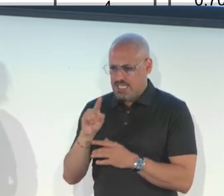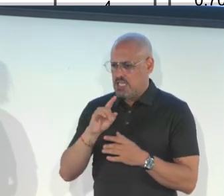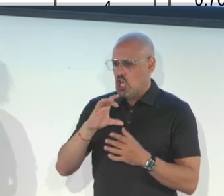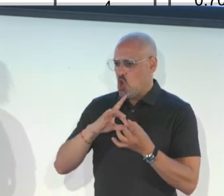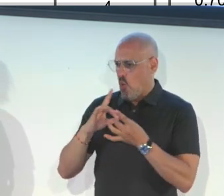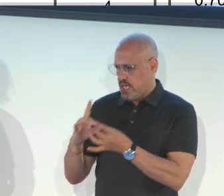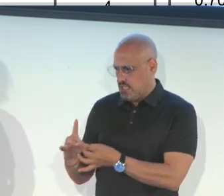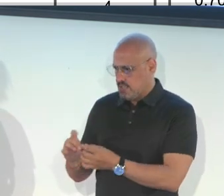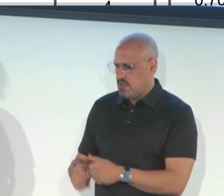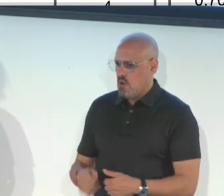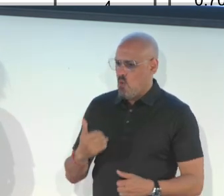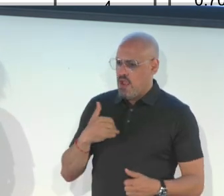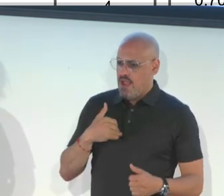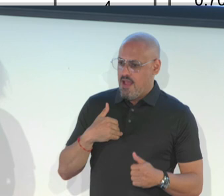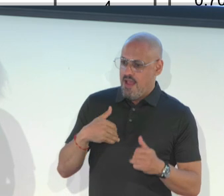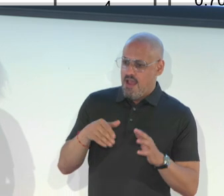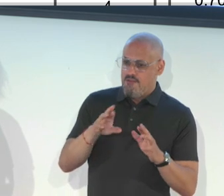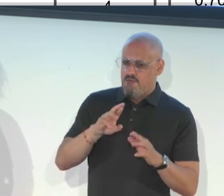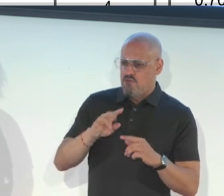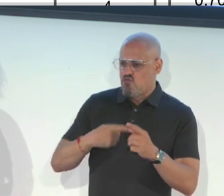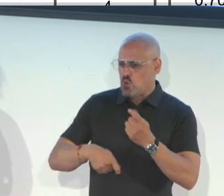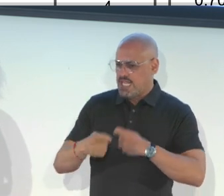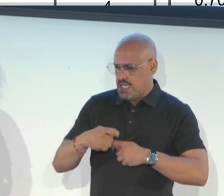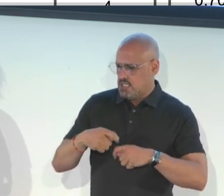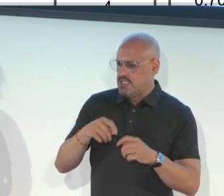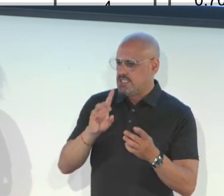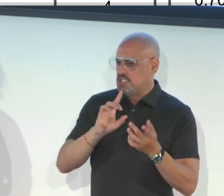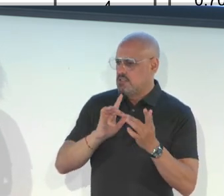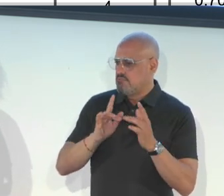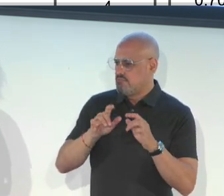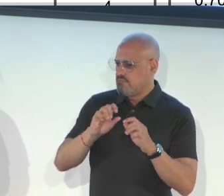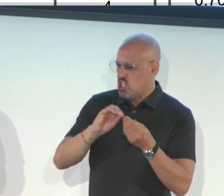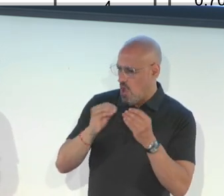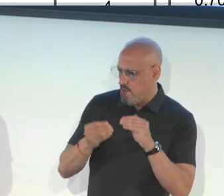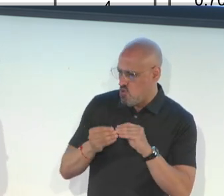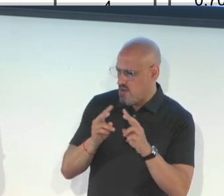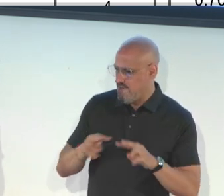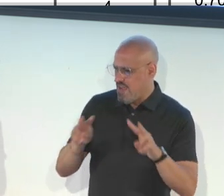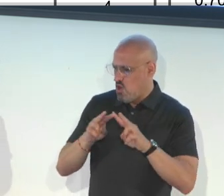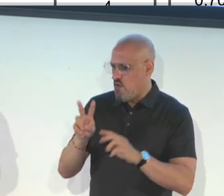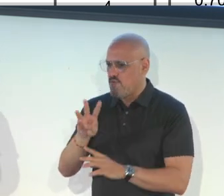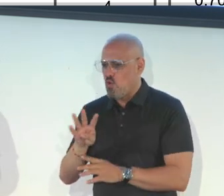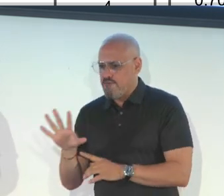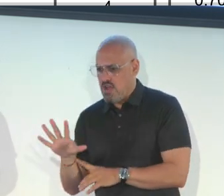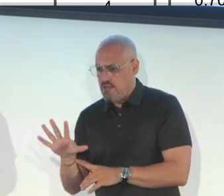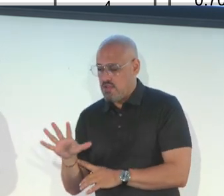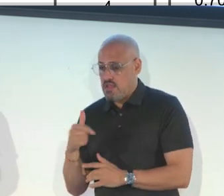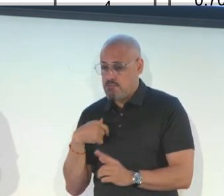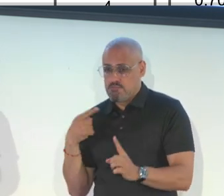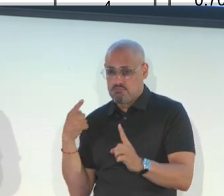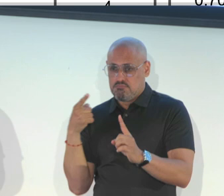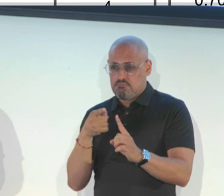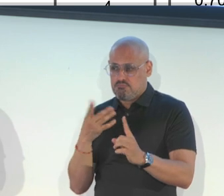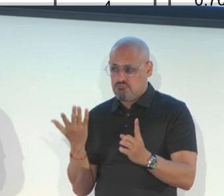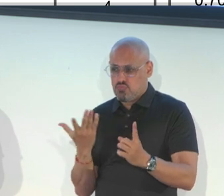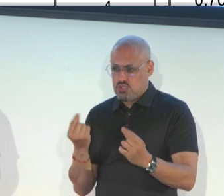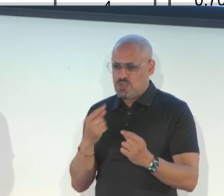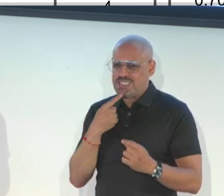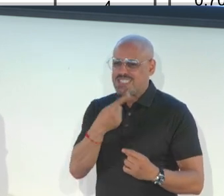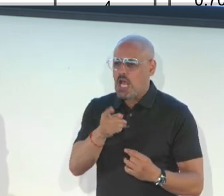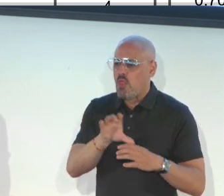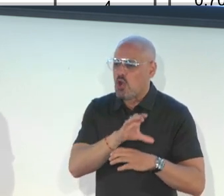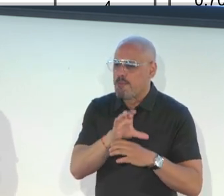And I have a rotation degree, which is a value of 45. What I'm aiming to do here is tell a